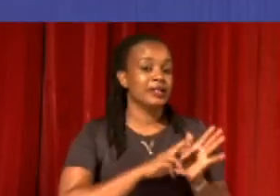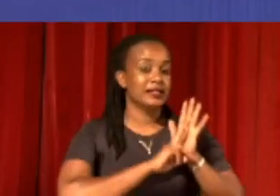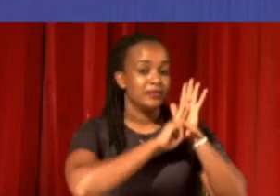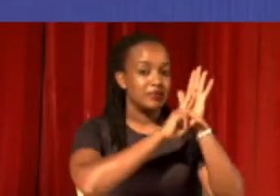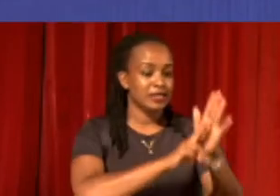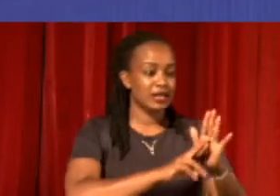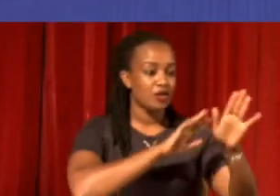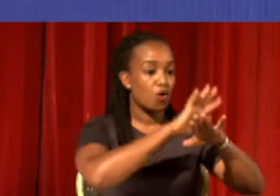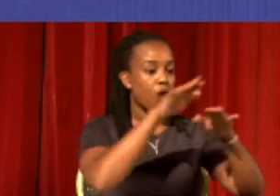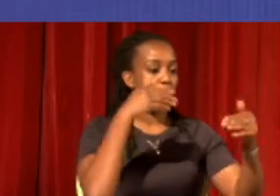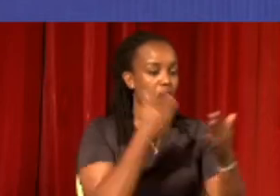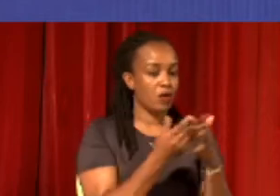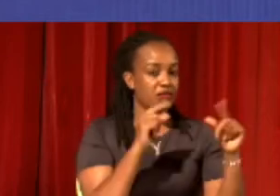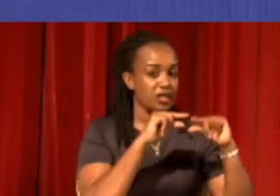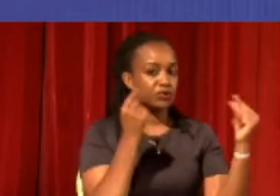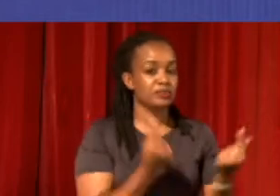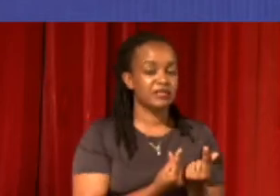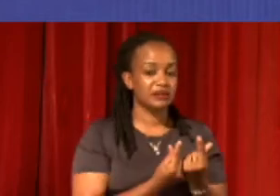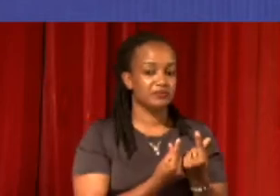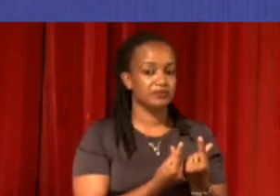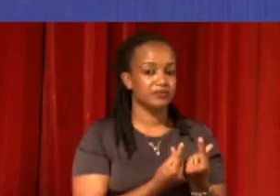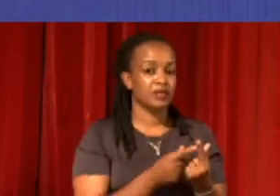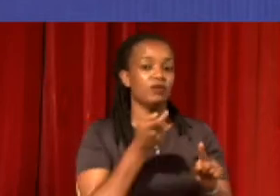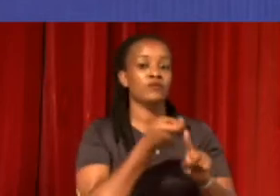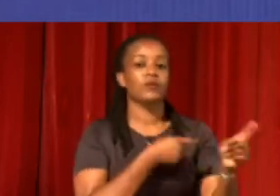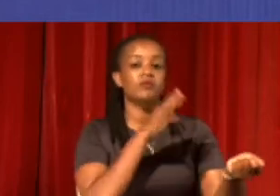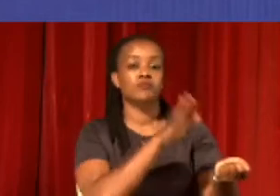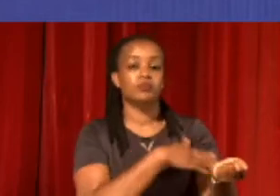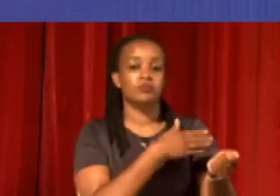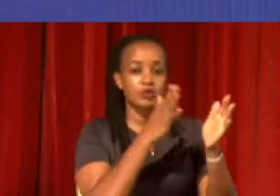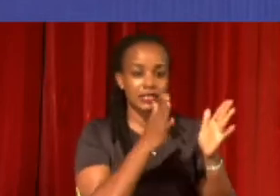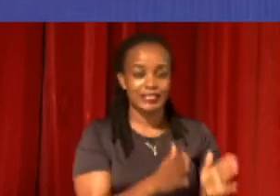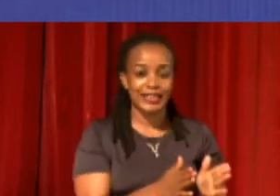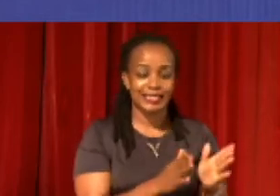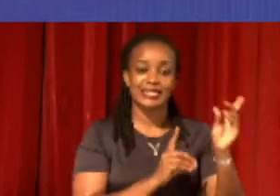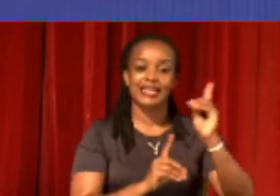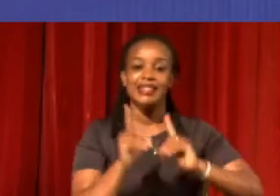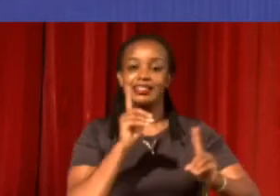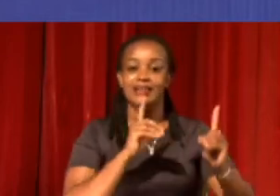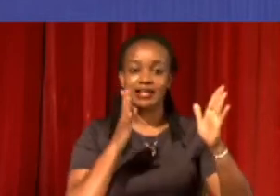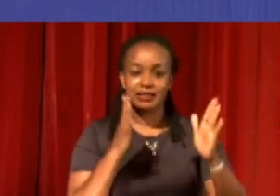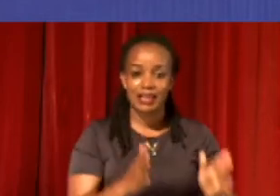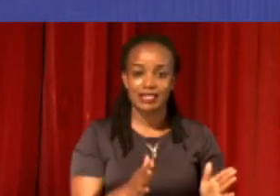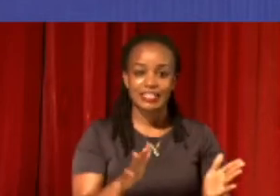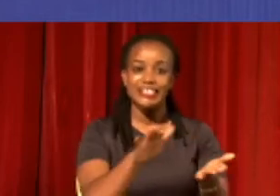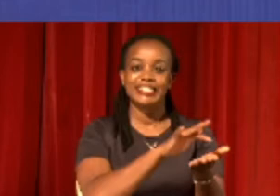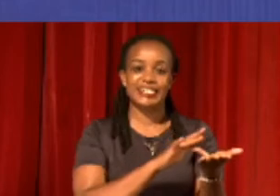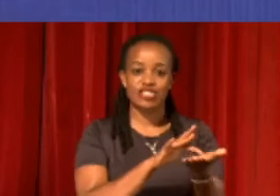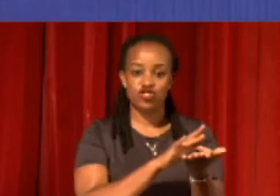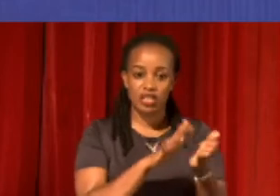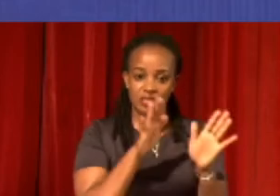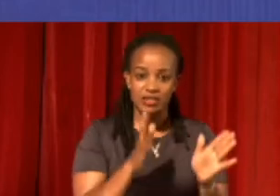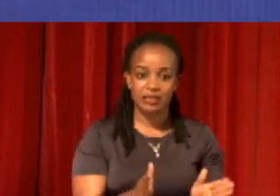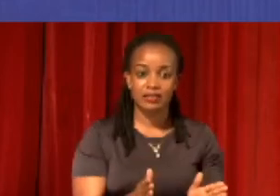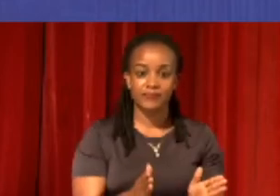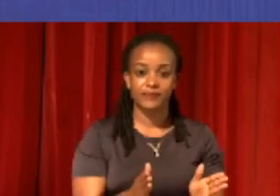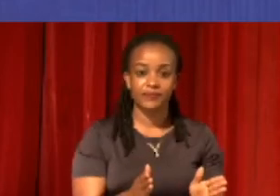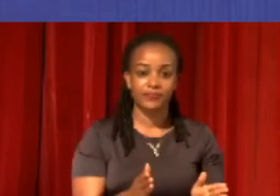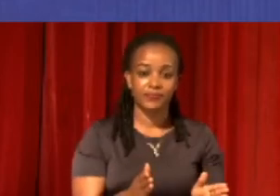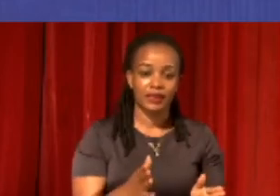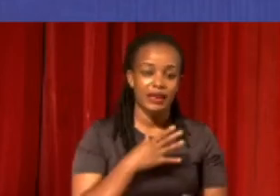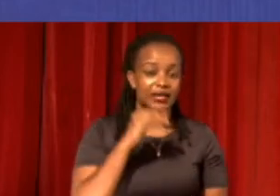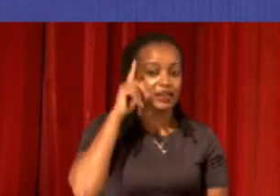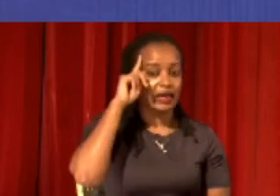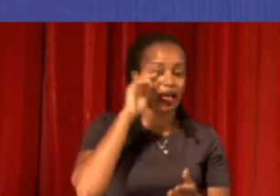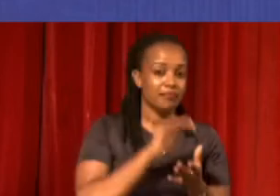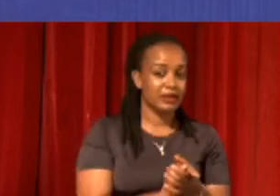the music industry. Yes. All right? So from musicians to dancers to DJs, I find it interesting that some people believe